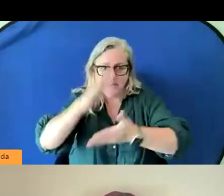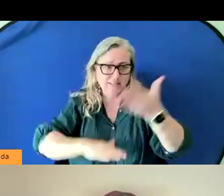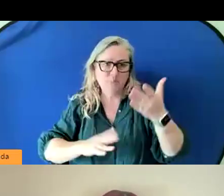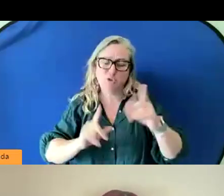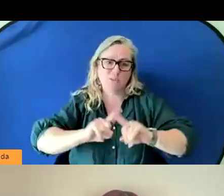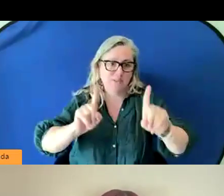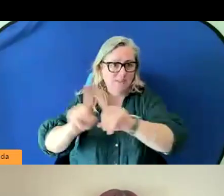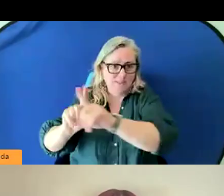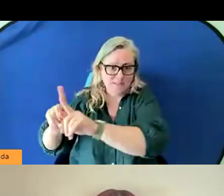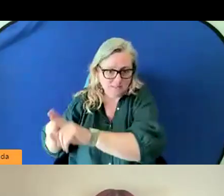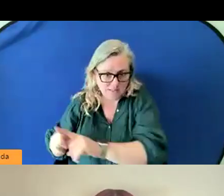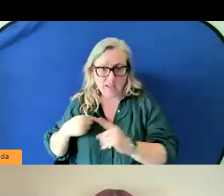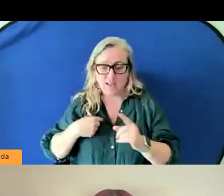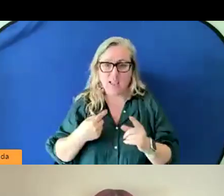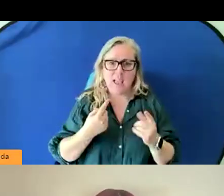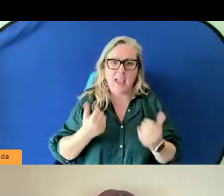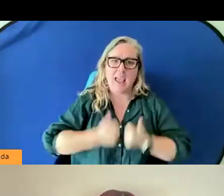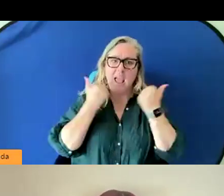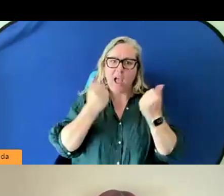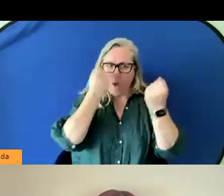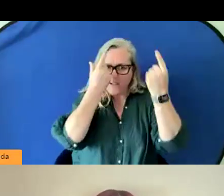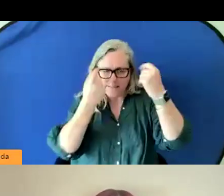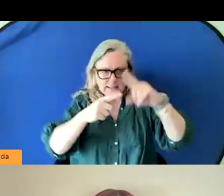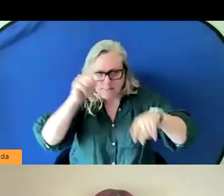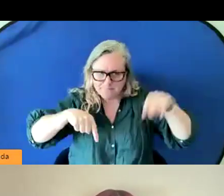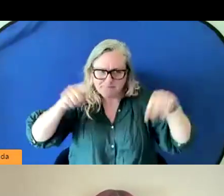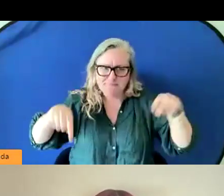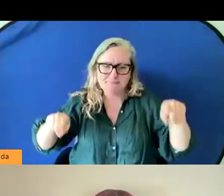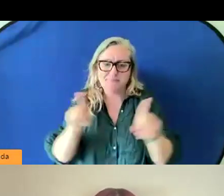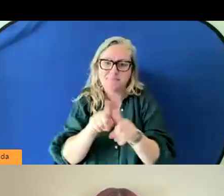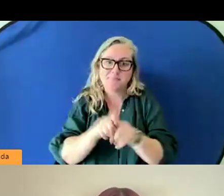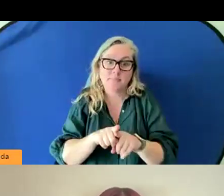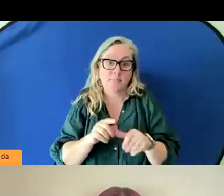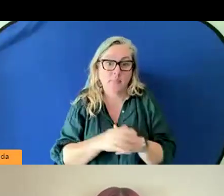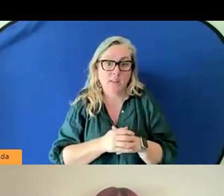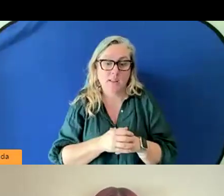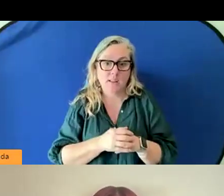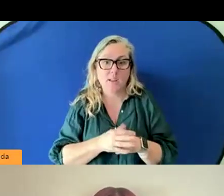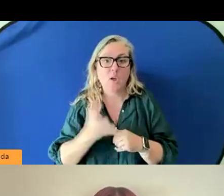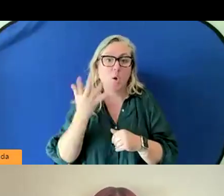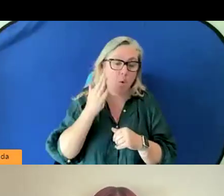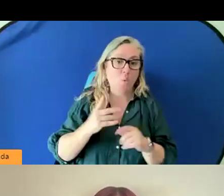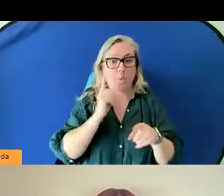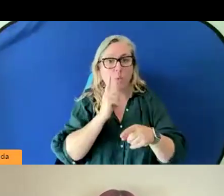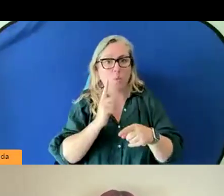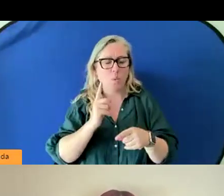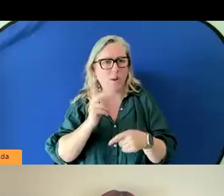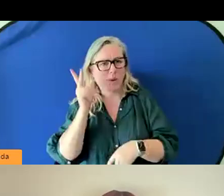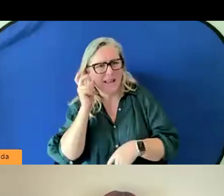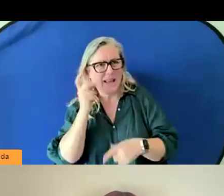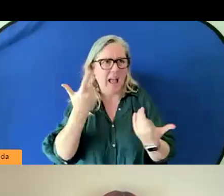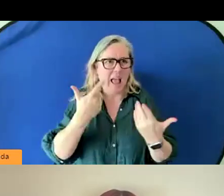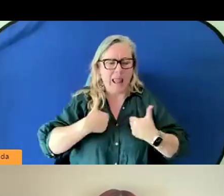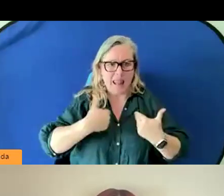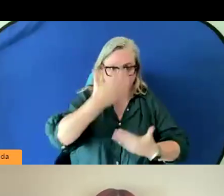experiences and understanding as well. I think quite often we're hearing, when we're talking about lived experience, the difference between